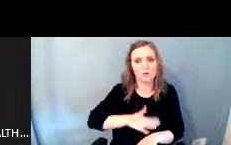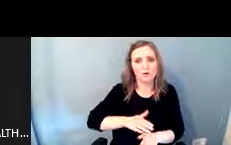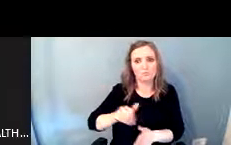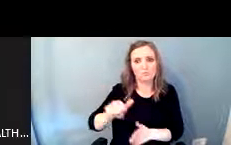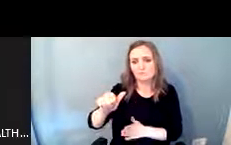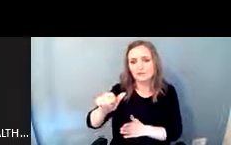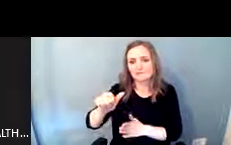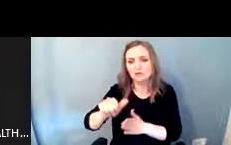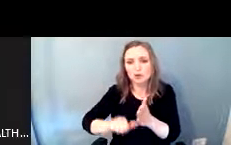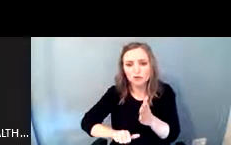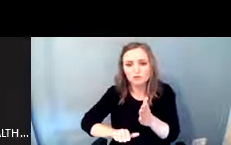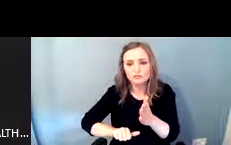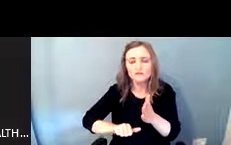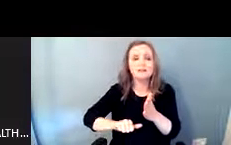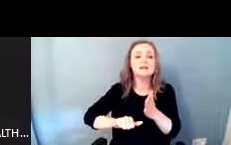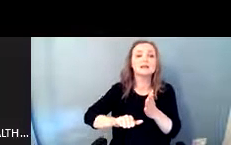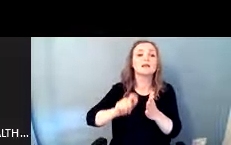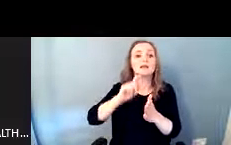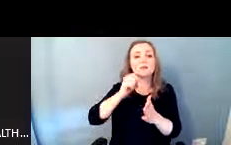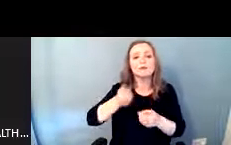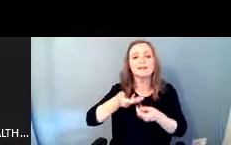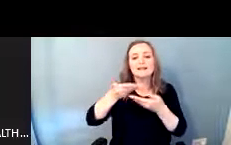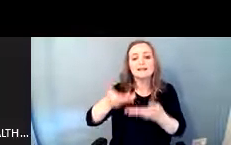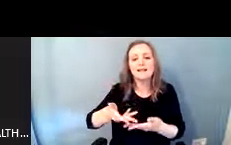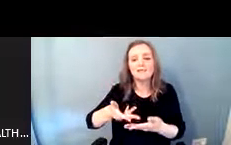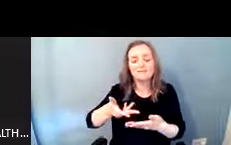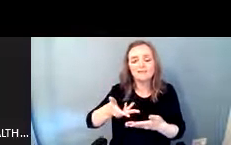it's felt to be an advantage. And